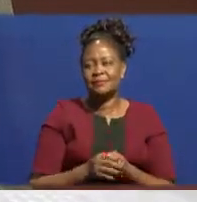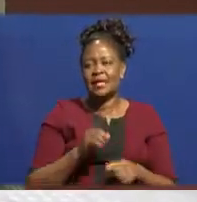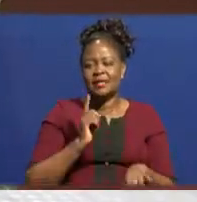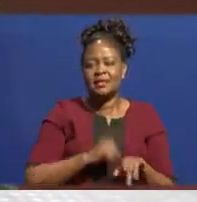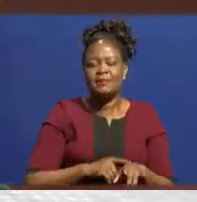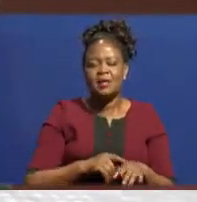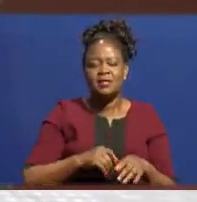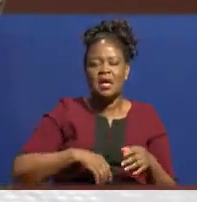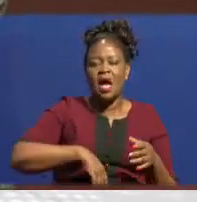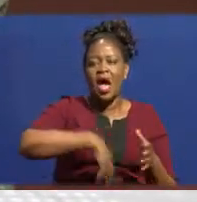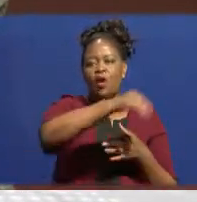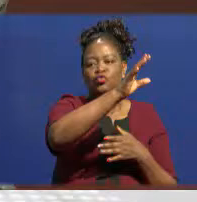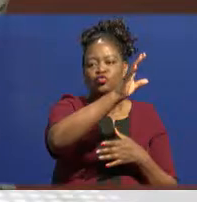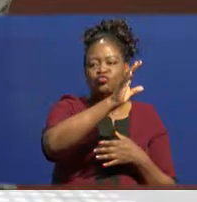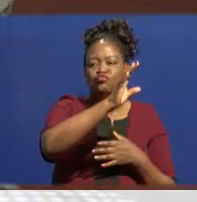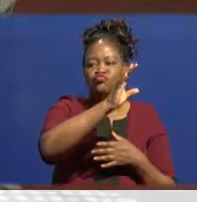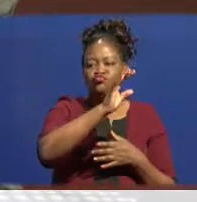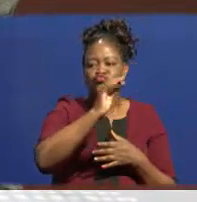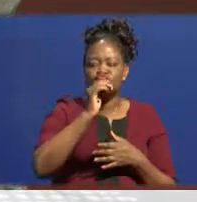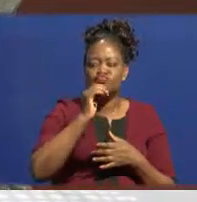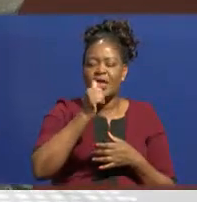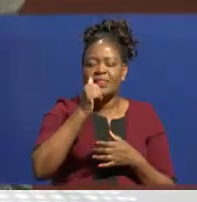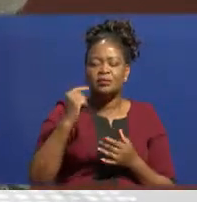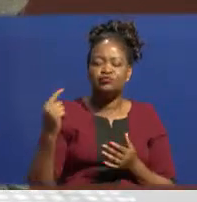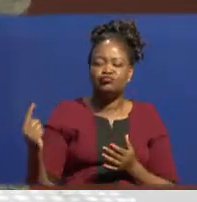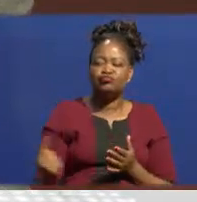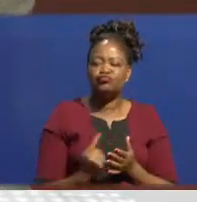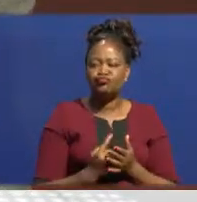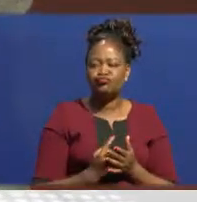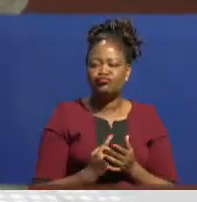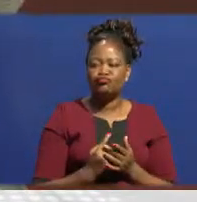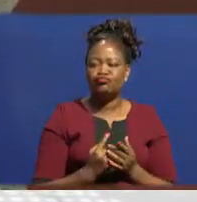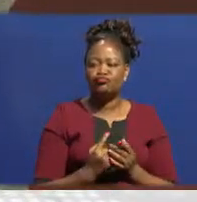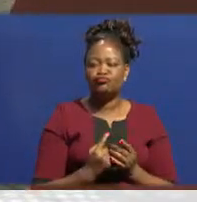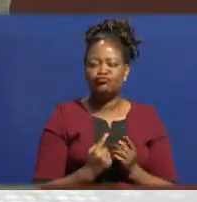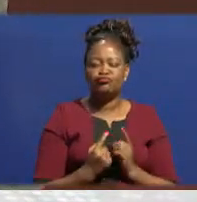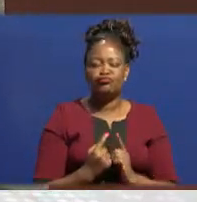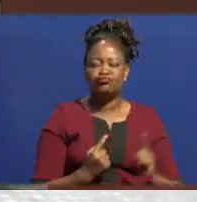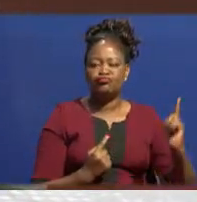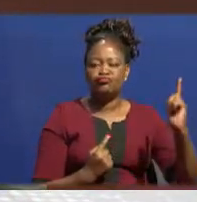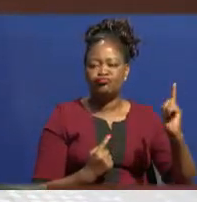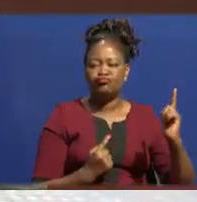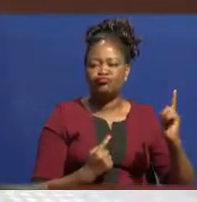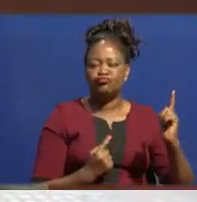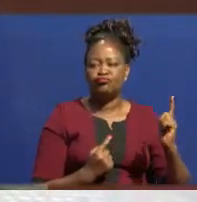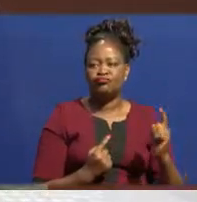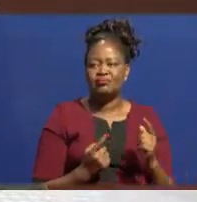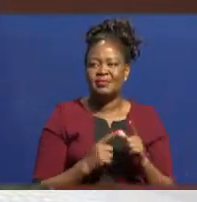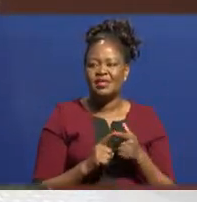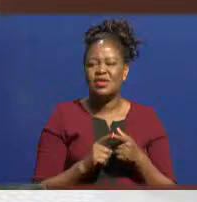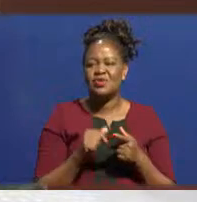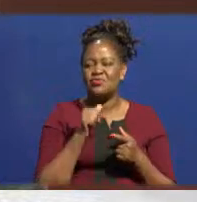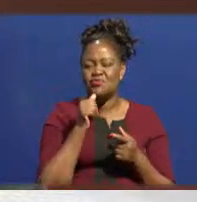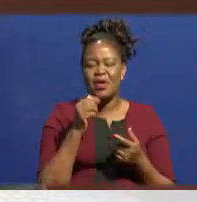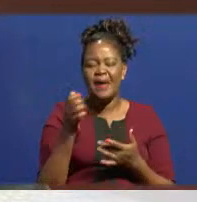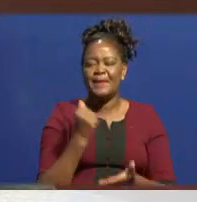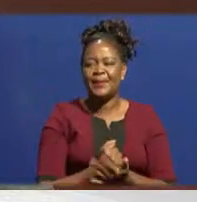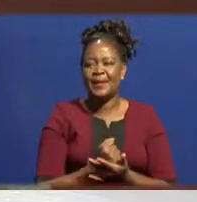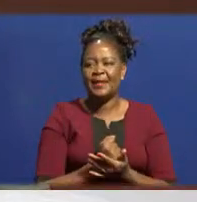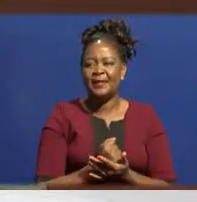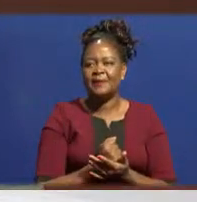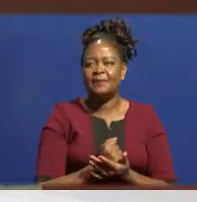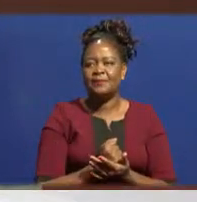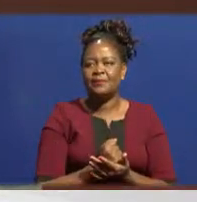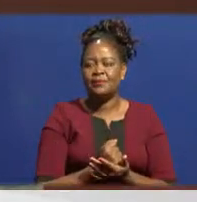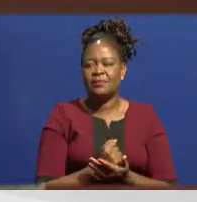that exits, this other one goes in place of that one, and then the new one comes in. It's not where you are just employed and